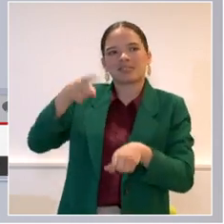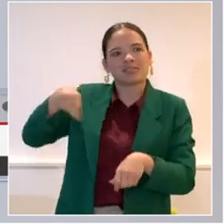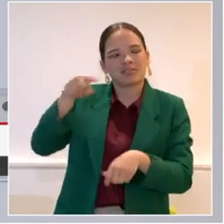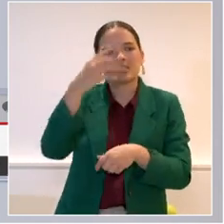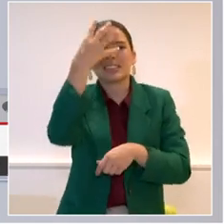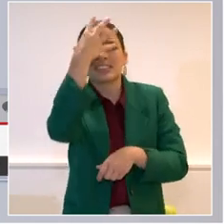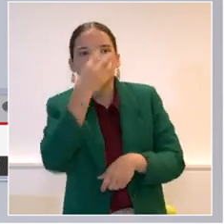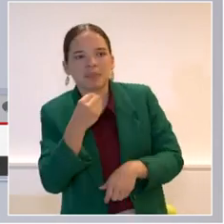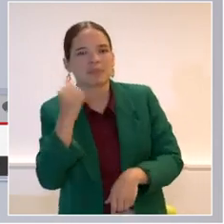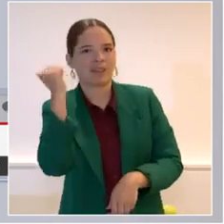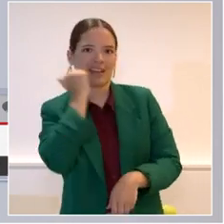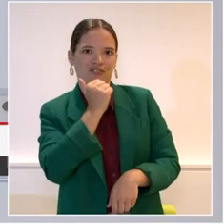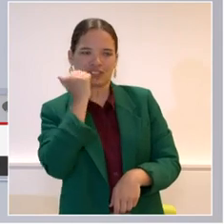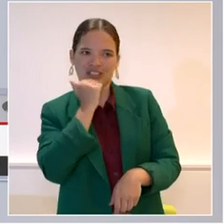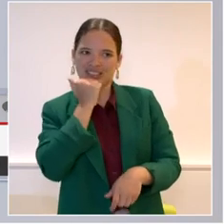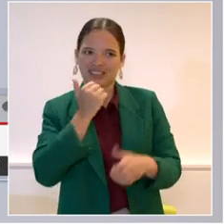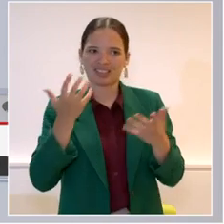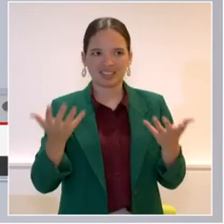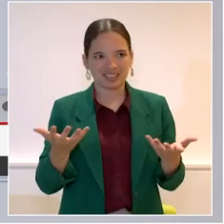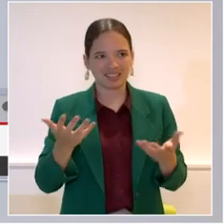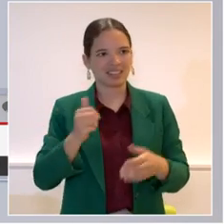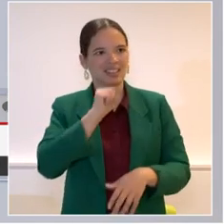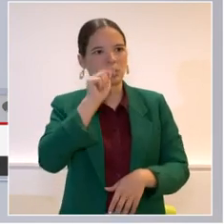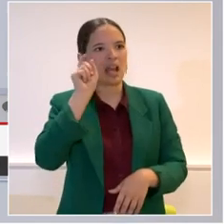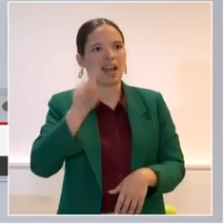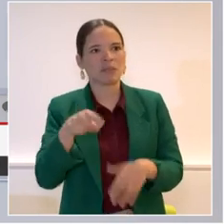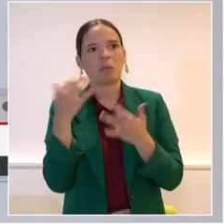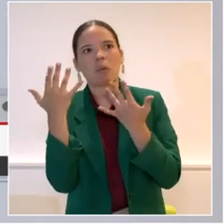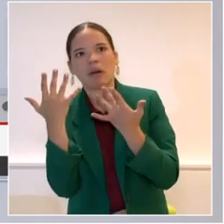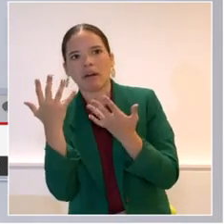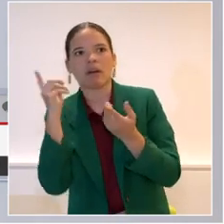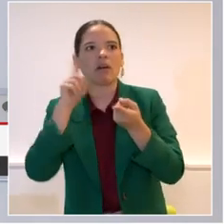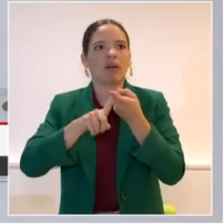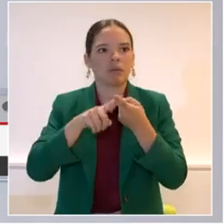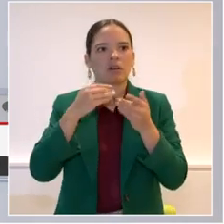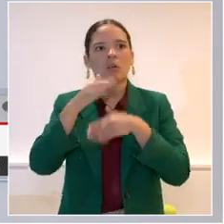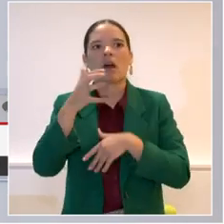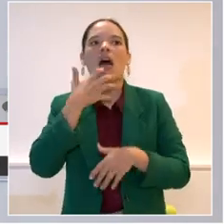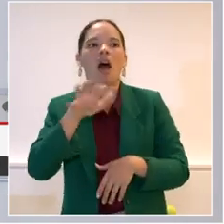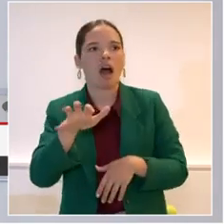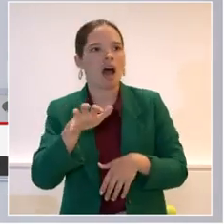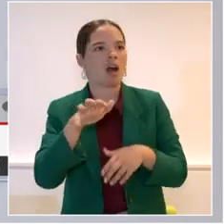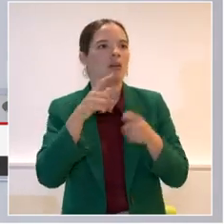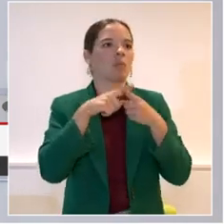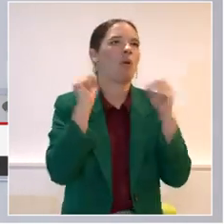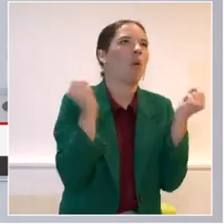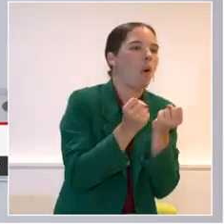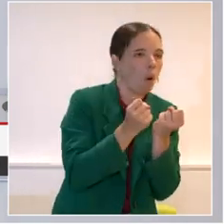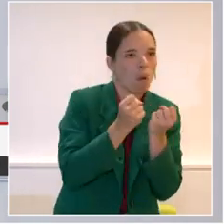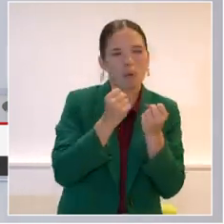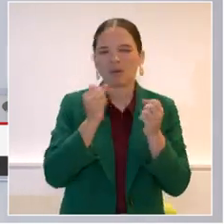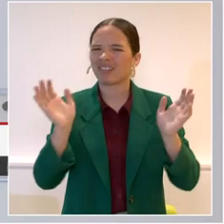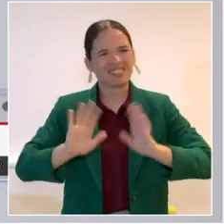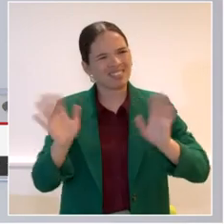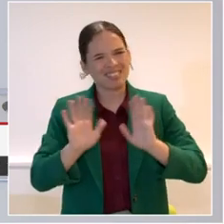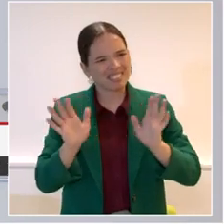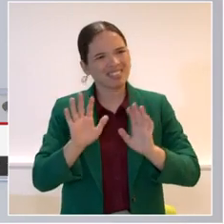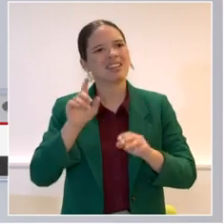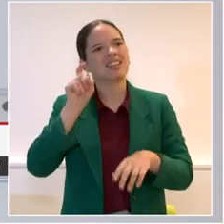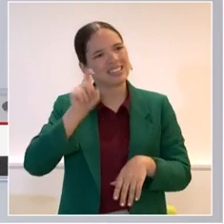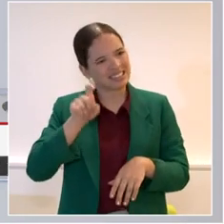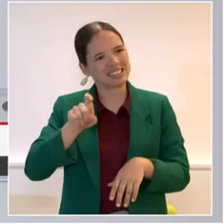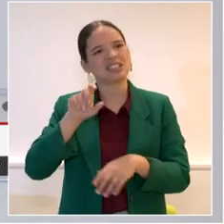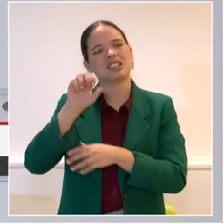to wait until it's cold outside in order to access shelter. And when we closed DC General